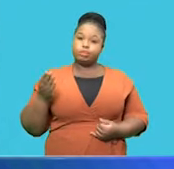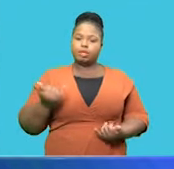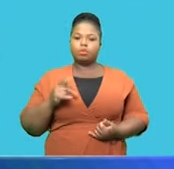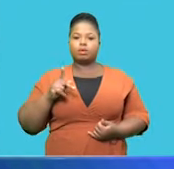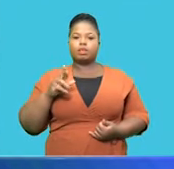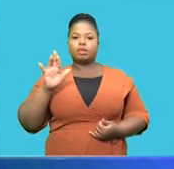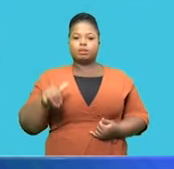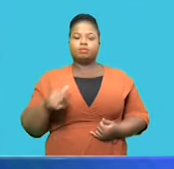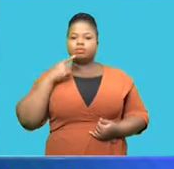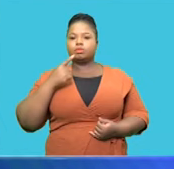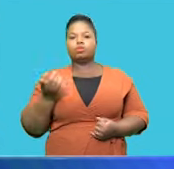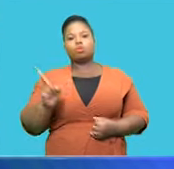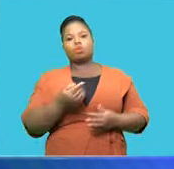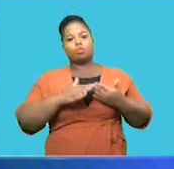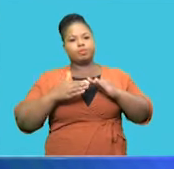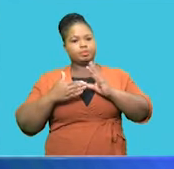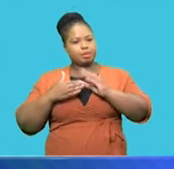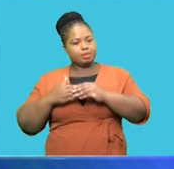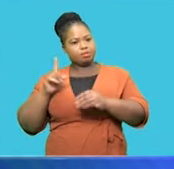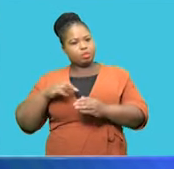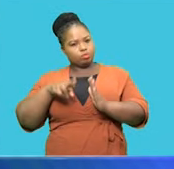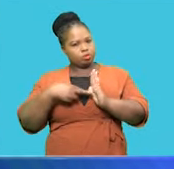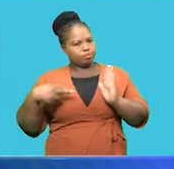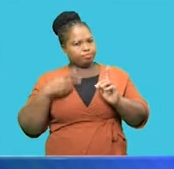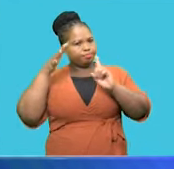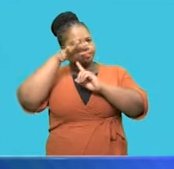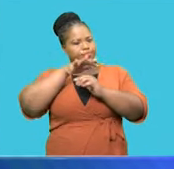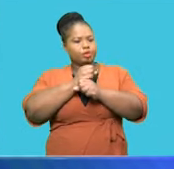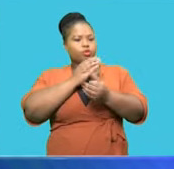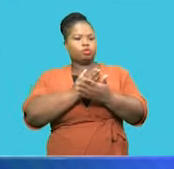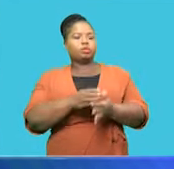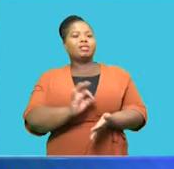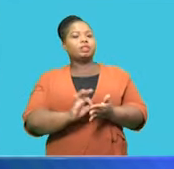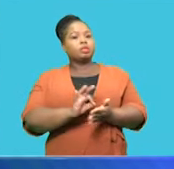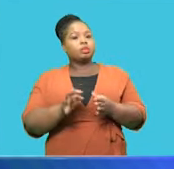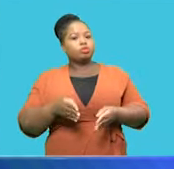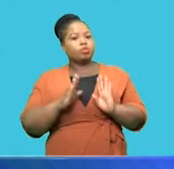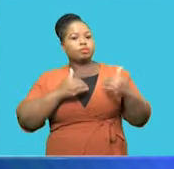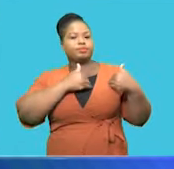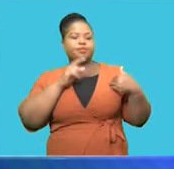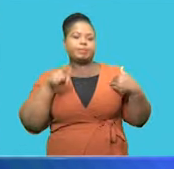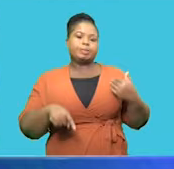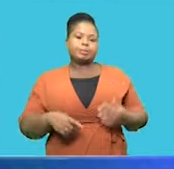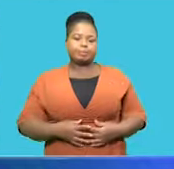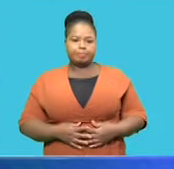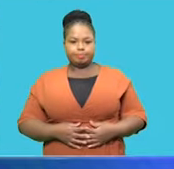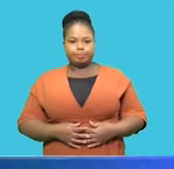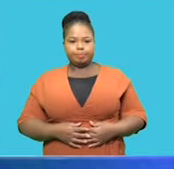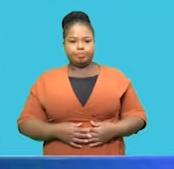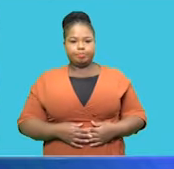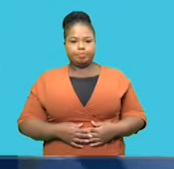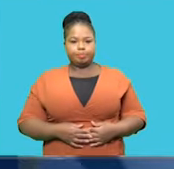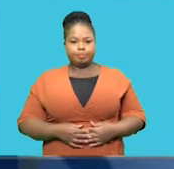ukheni ubongoze abahlali ukuba badlale indima yabo ekugcineni indlela ezicocekileyo kwaye bakhusele iziseko ezingundoqo.